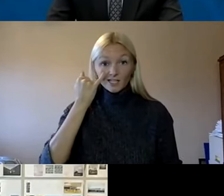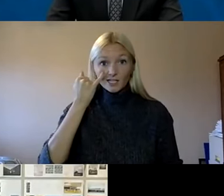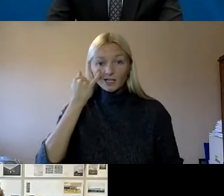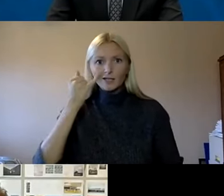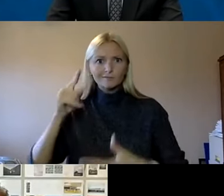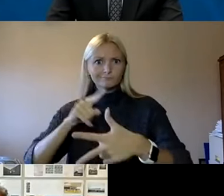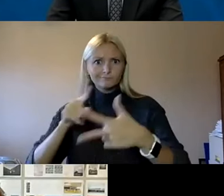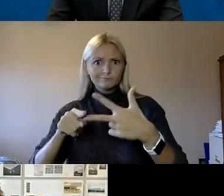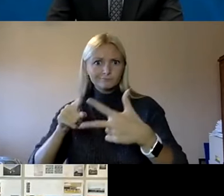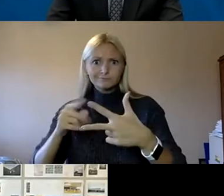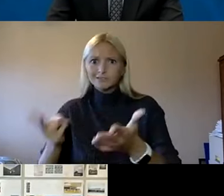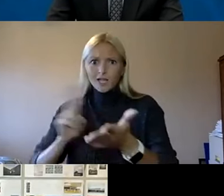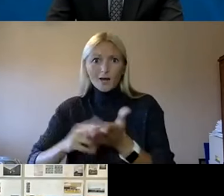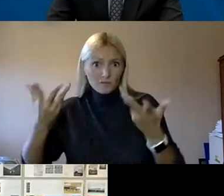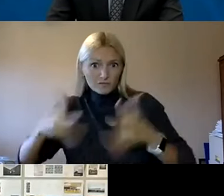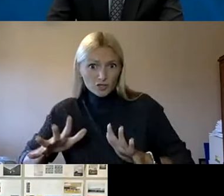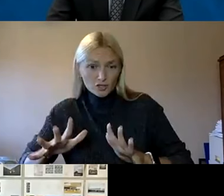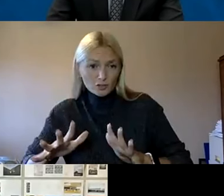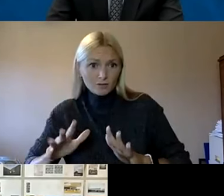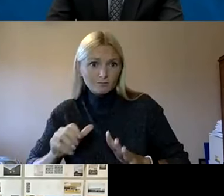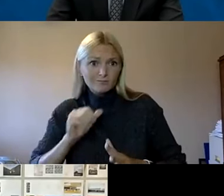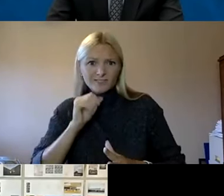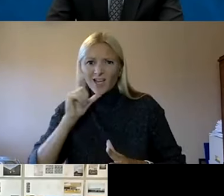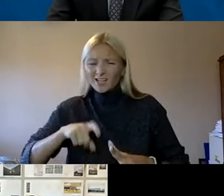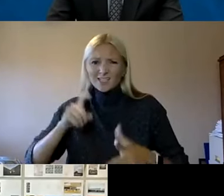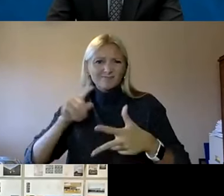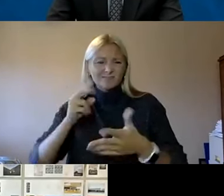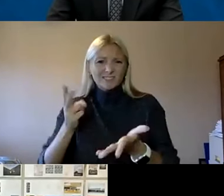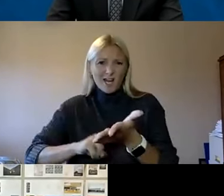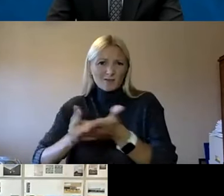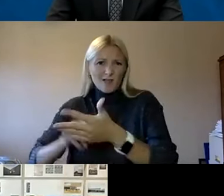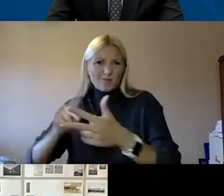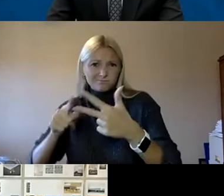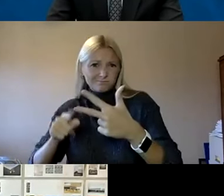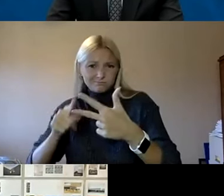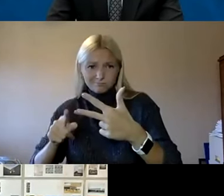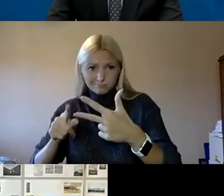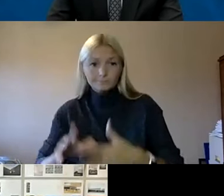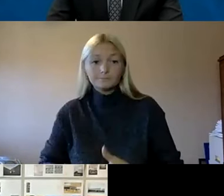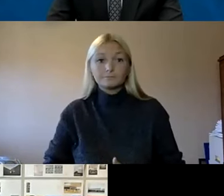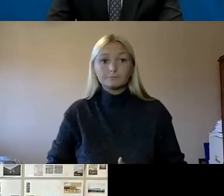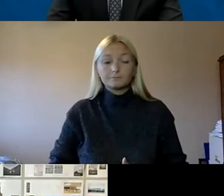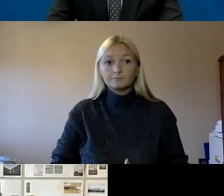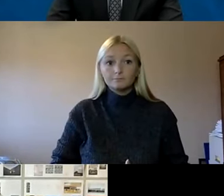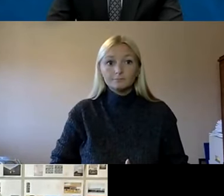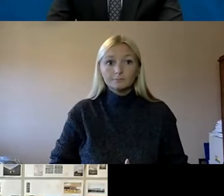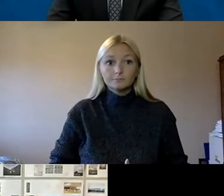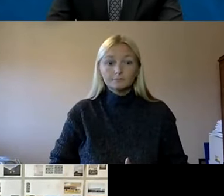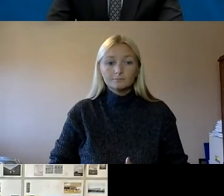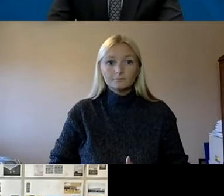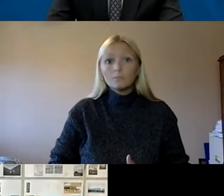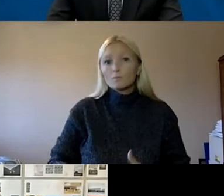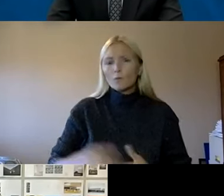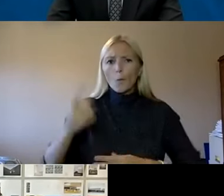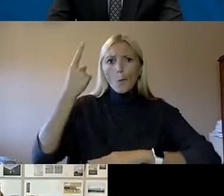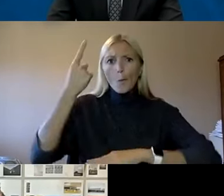of course, you don't have to register for the number two and number three webinars. 1 or 2 days in advance, you will receive